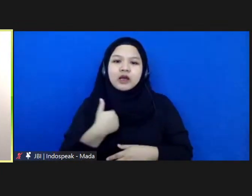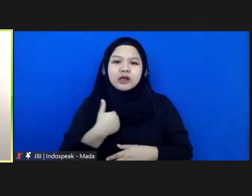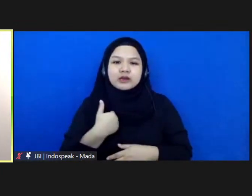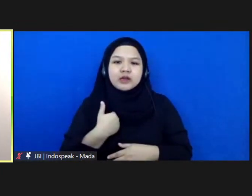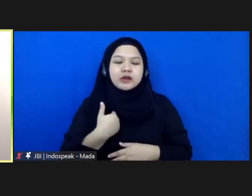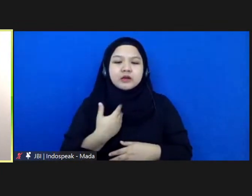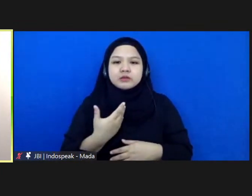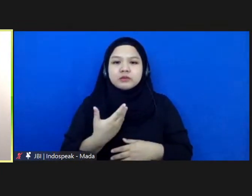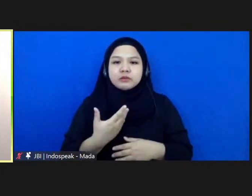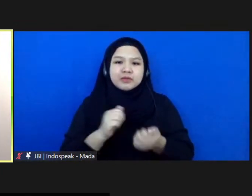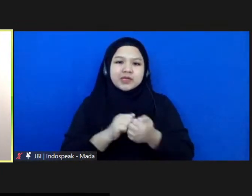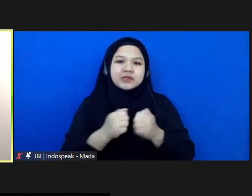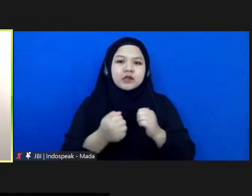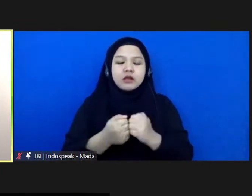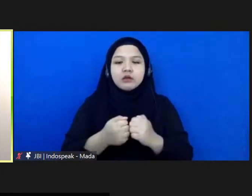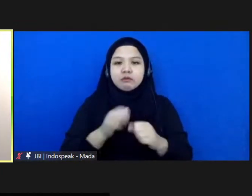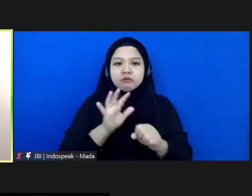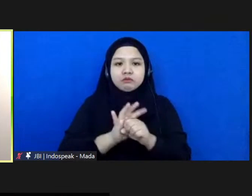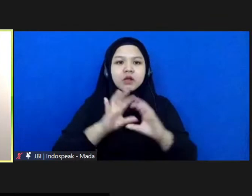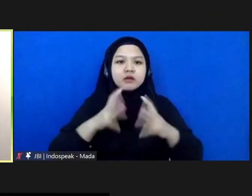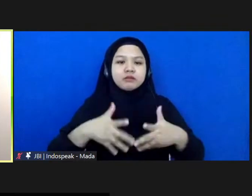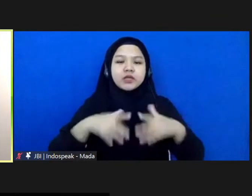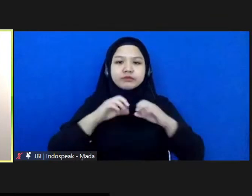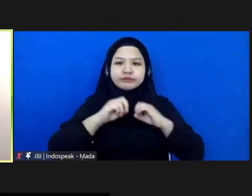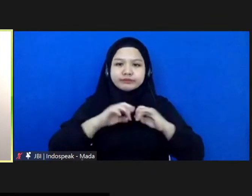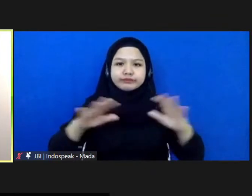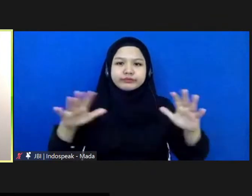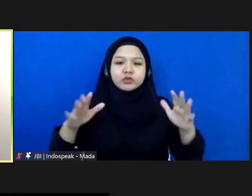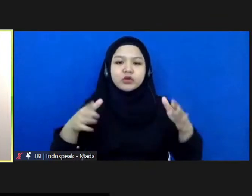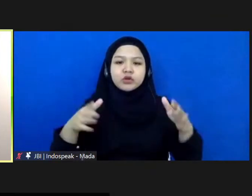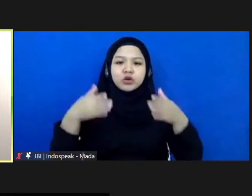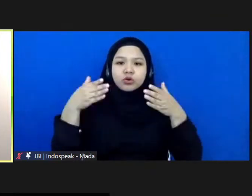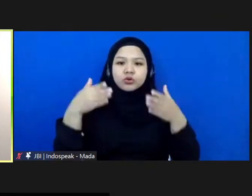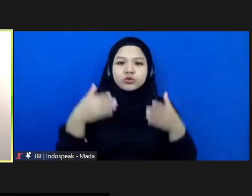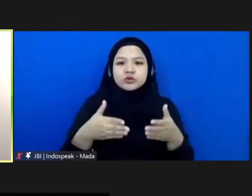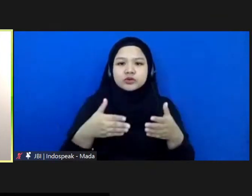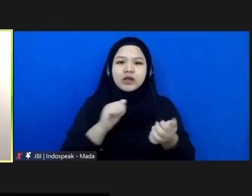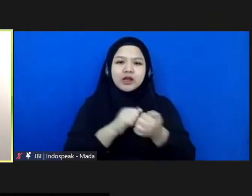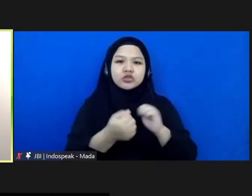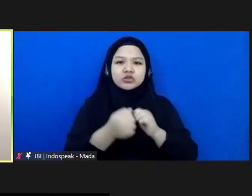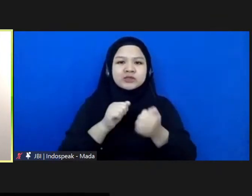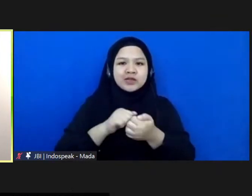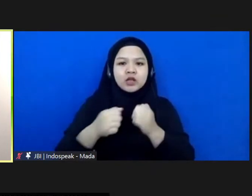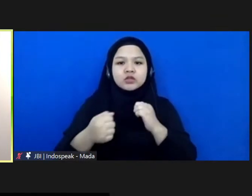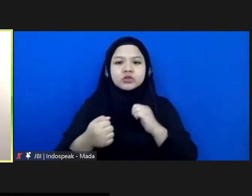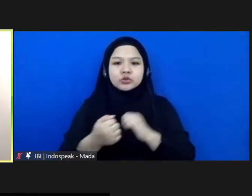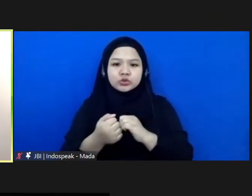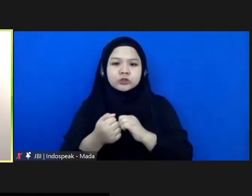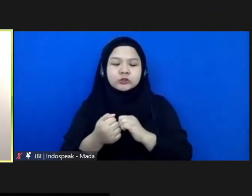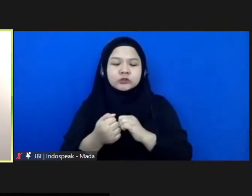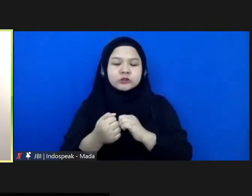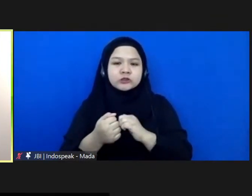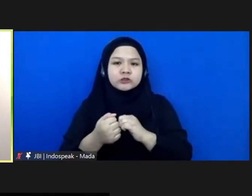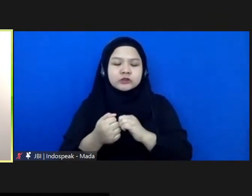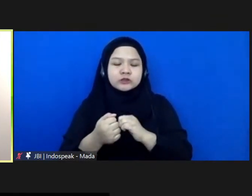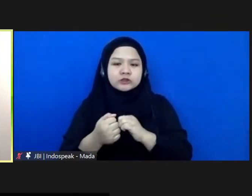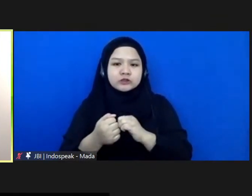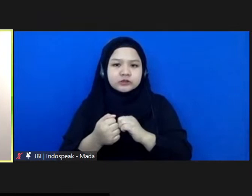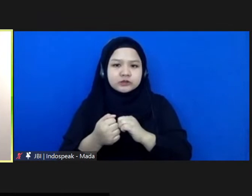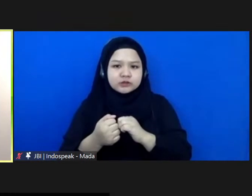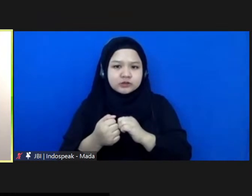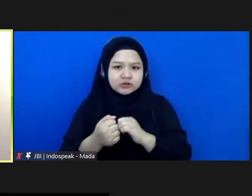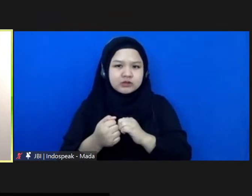COVID pandemic, and particularly the recent surge of cases, has been for communities here